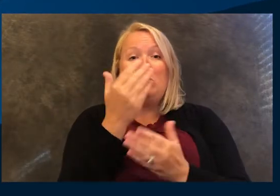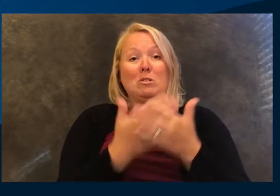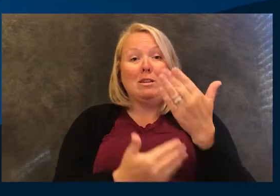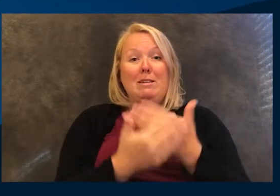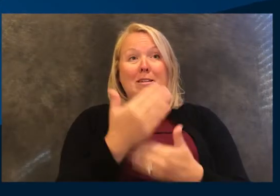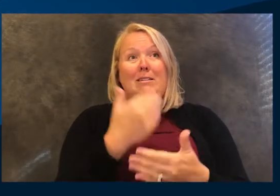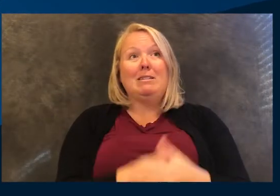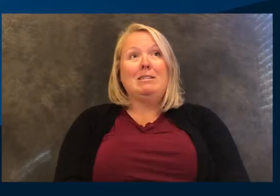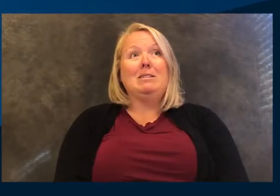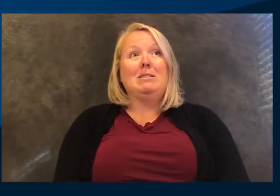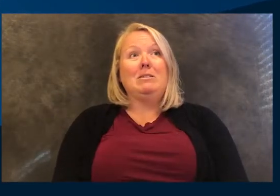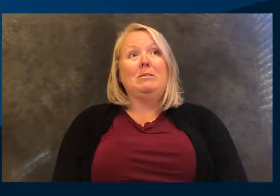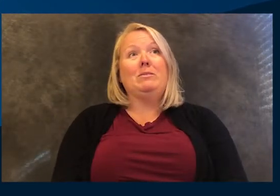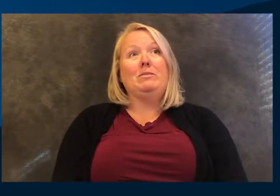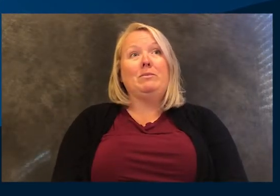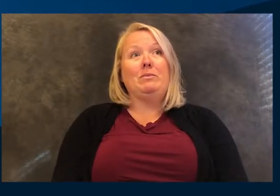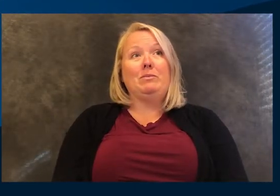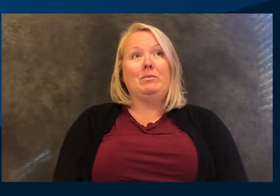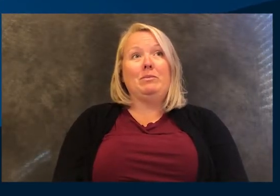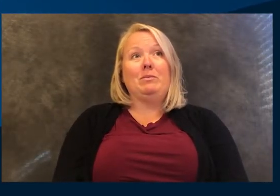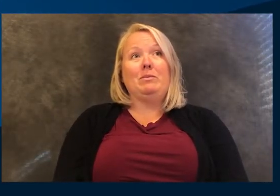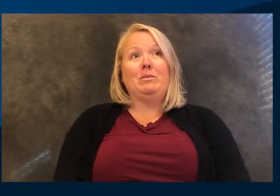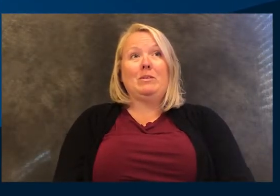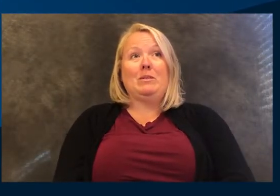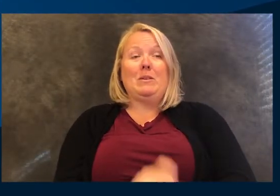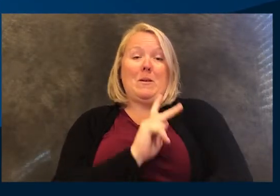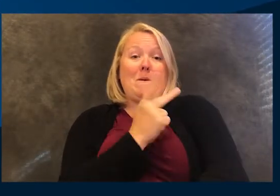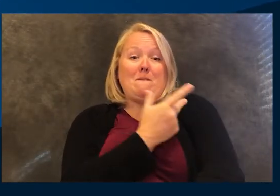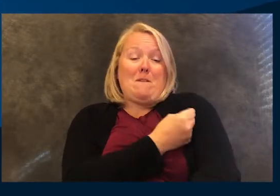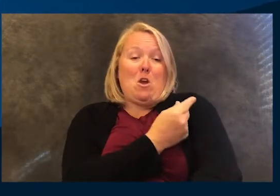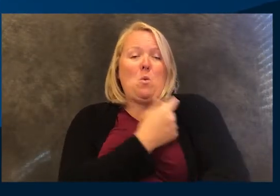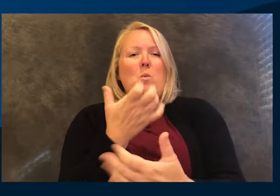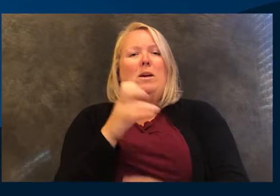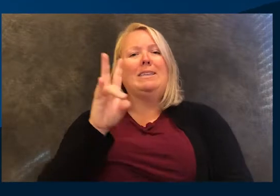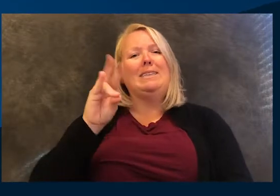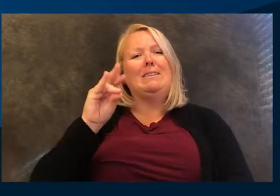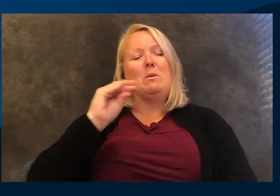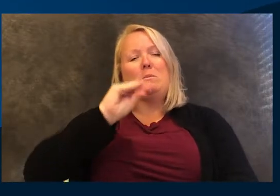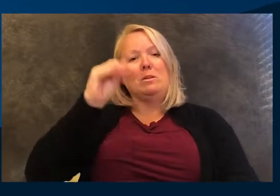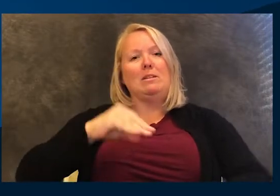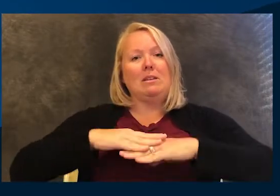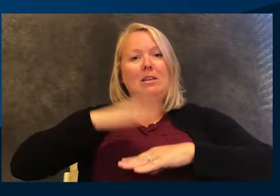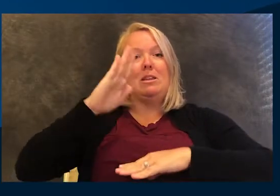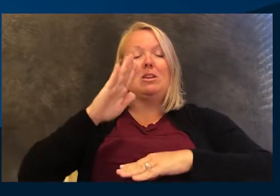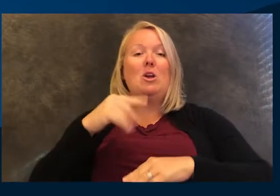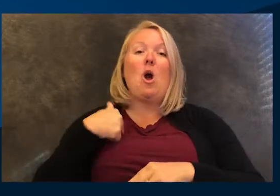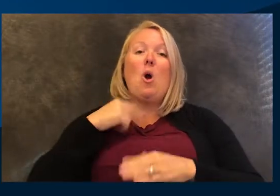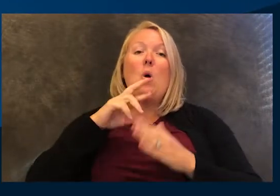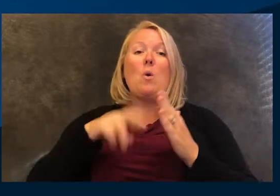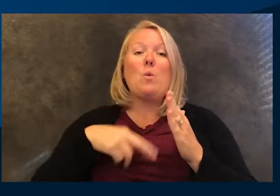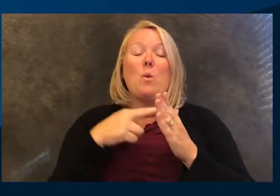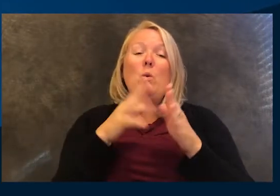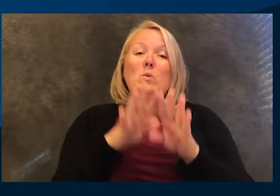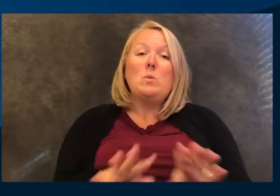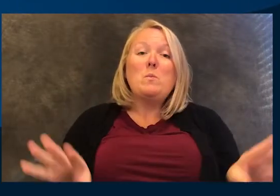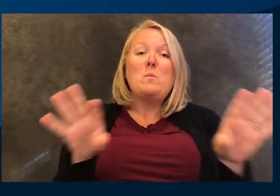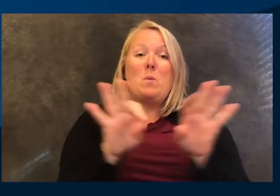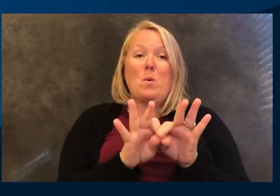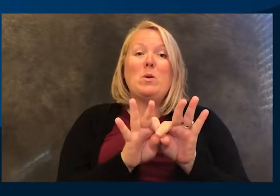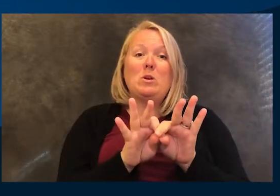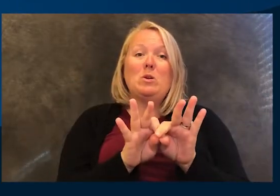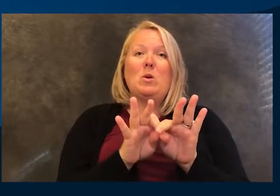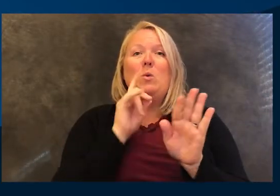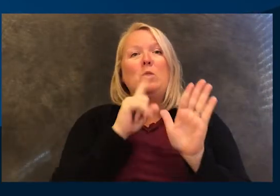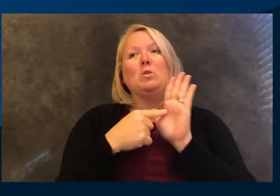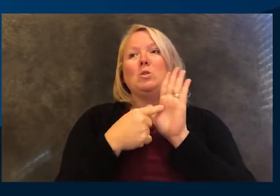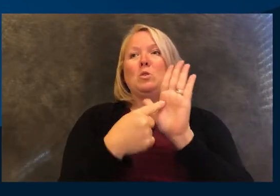and greater. Our role as healthcare leaders, as healthcare workers, is essential to role